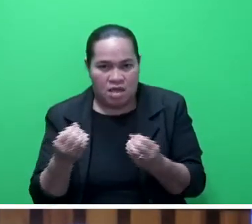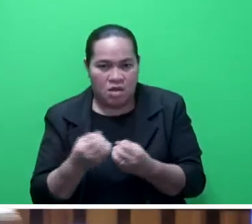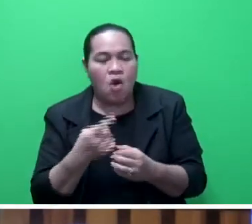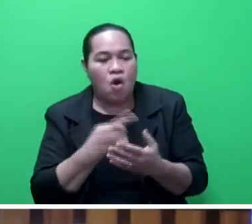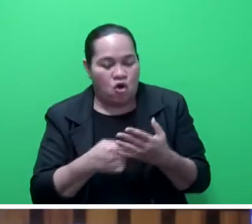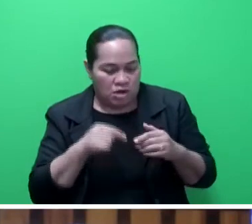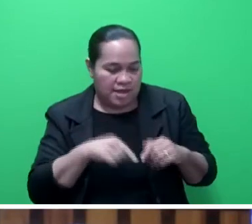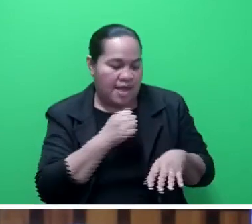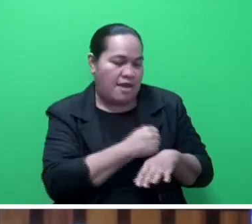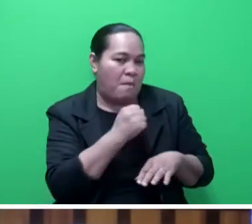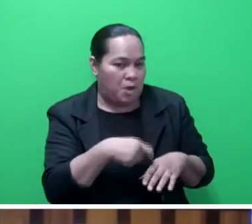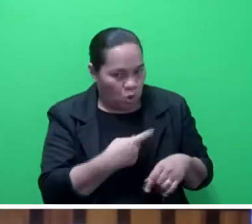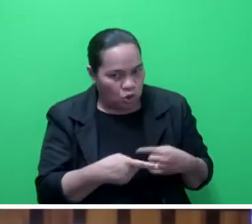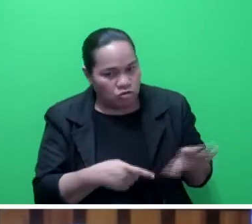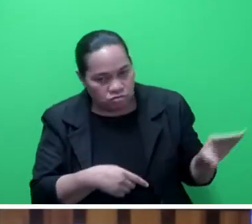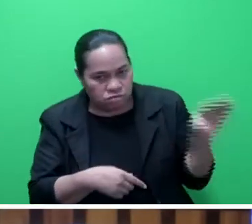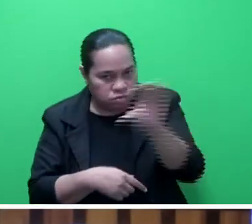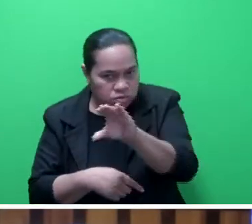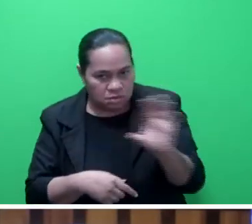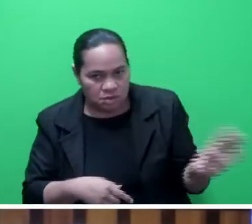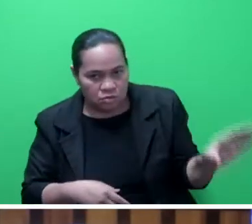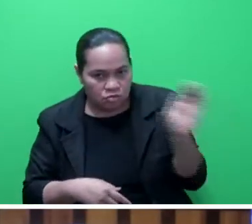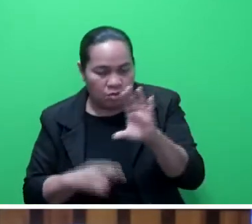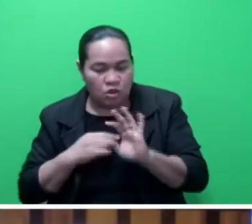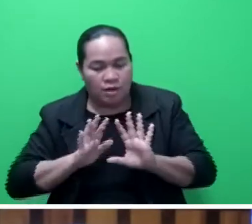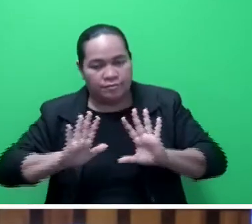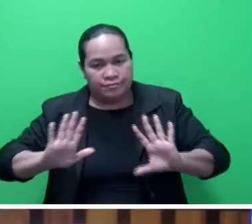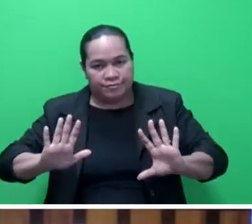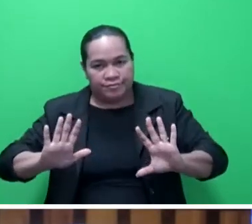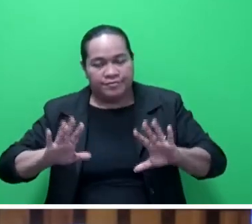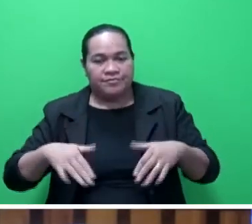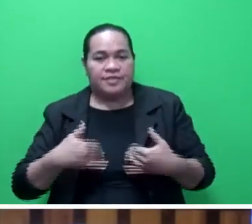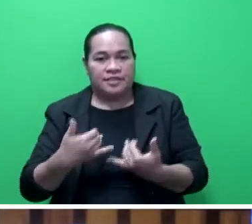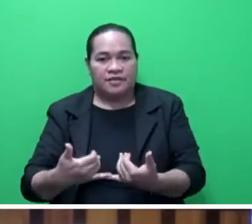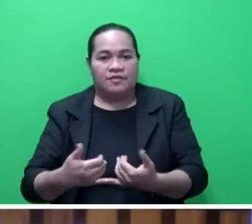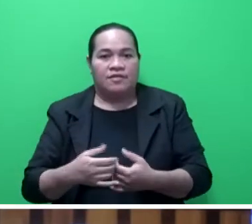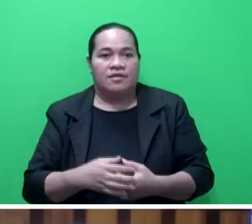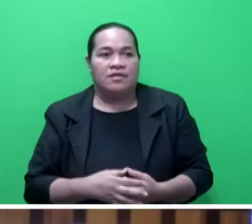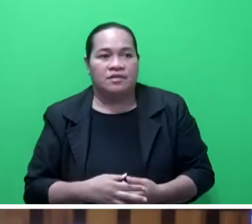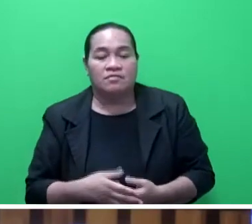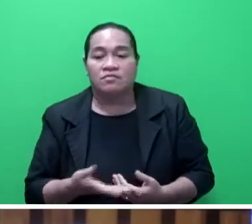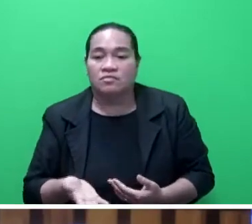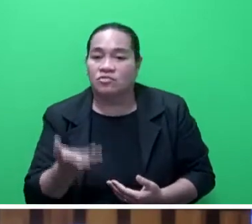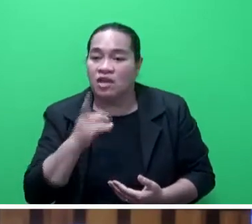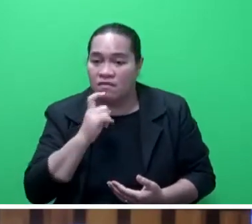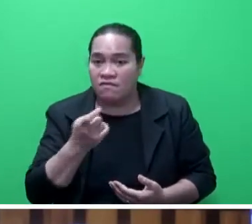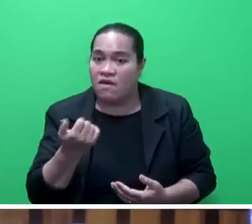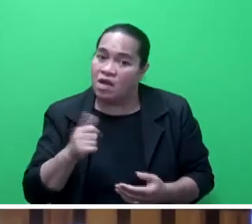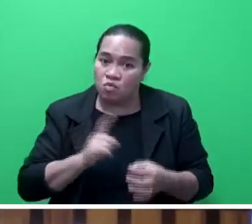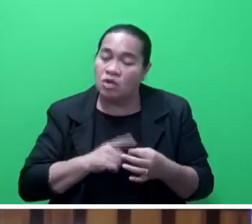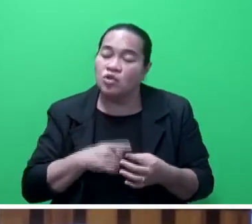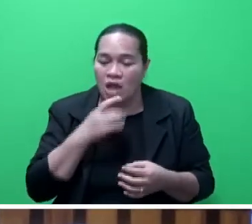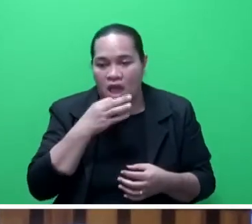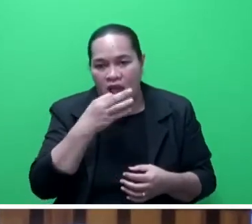the government, Mr. Speaker, sir. I'll leave it there, sir, and if the honourable member has any question, I can ask them. Thank you.